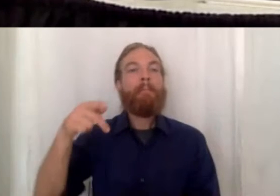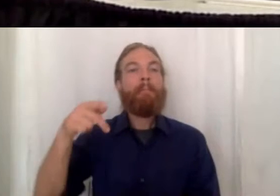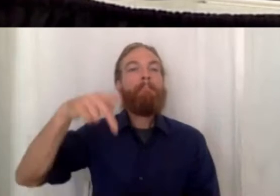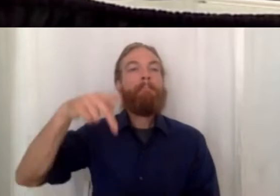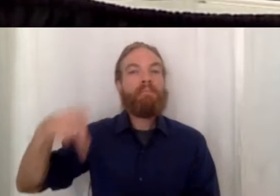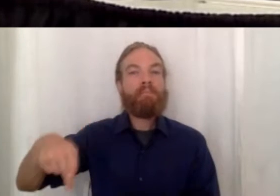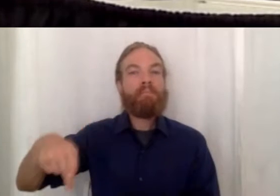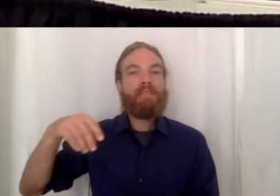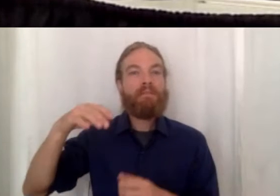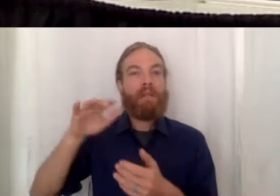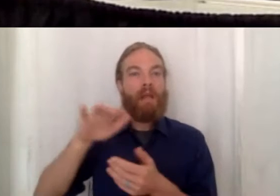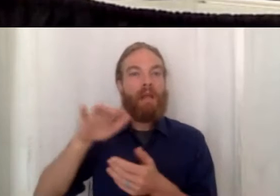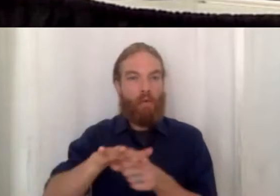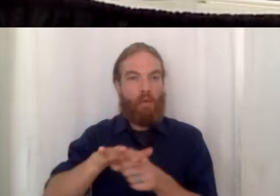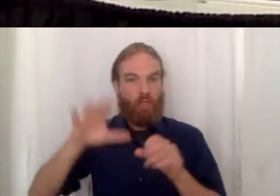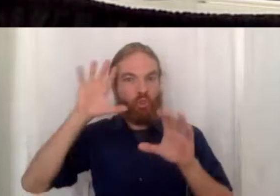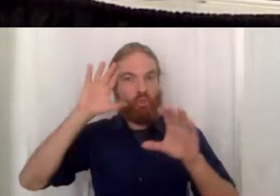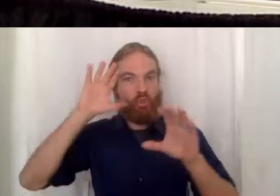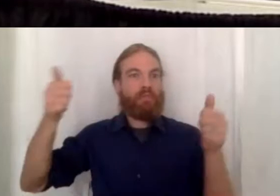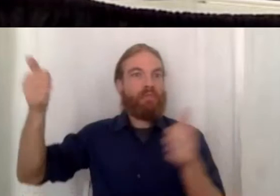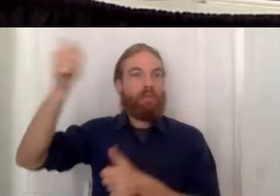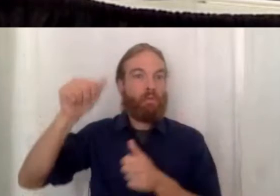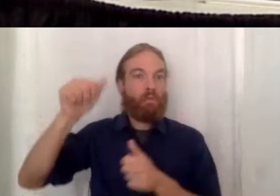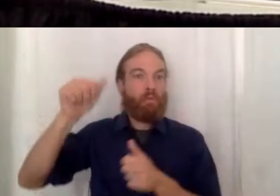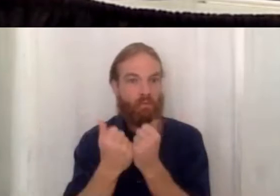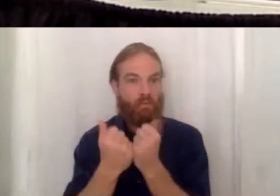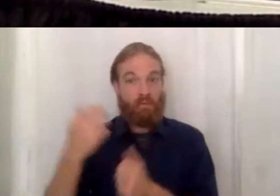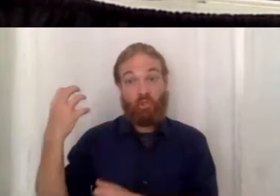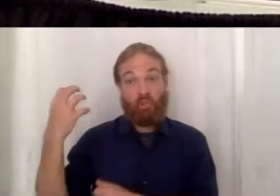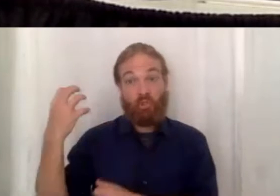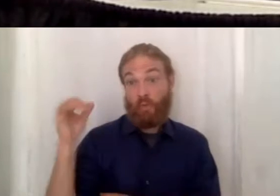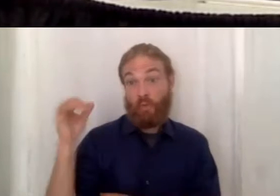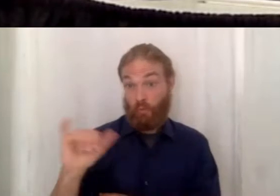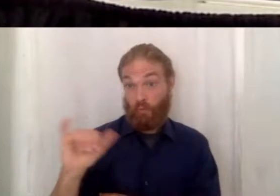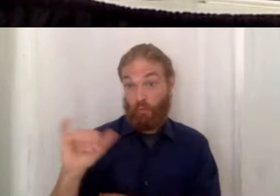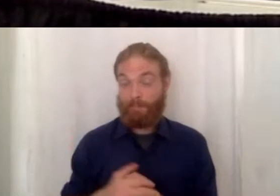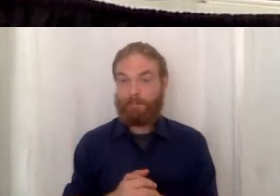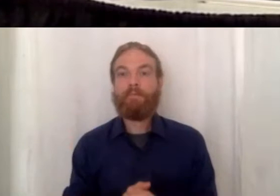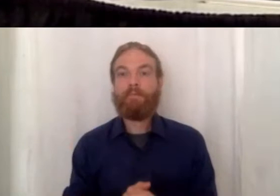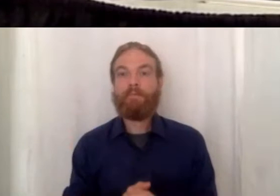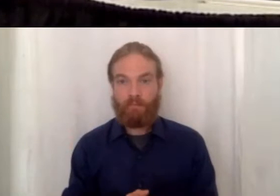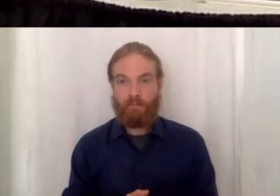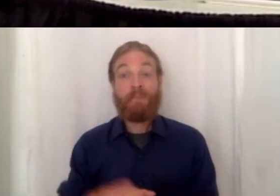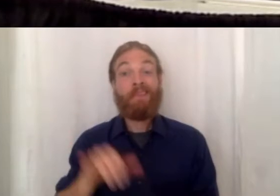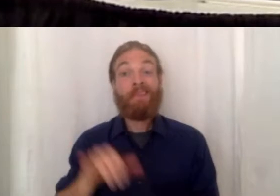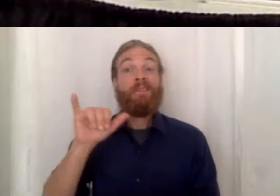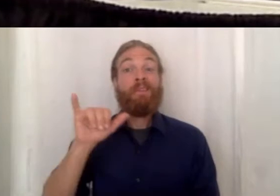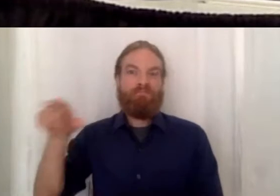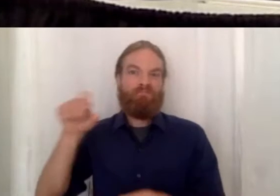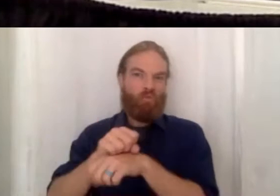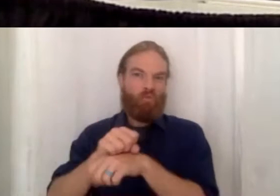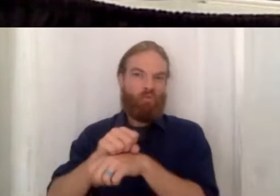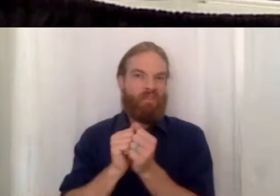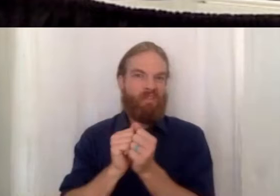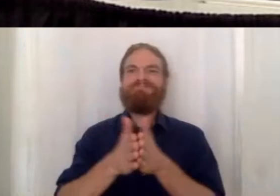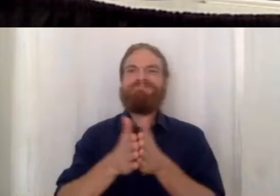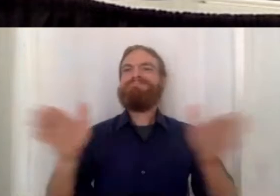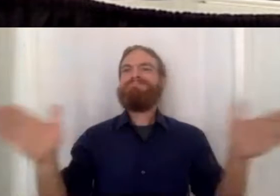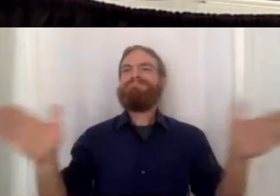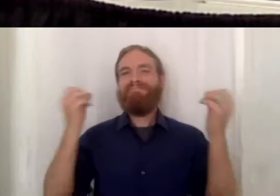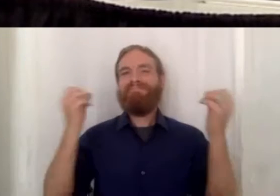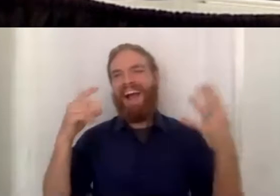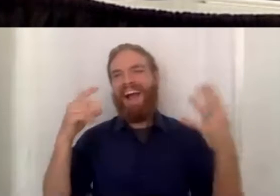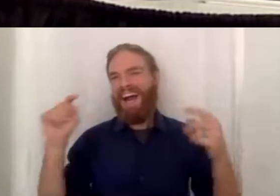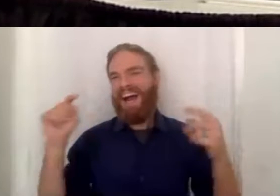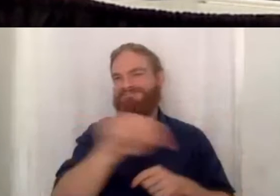then meet with a broader group of superintendents and school leaders. So Wendy, out